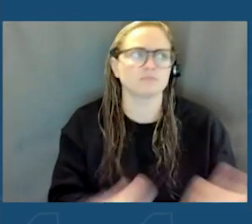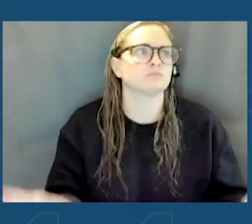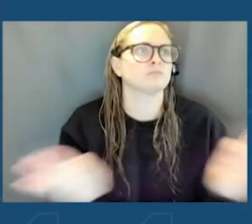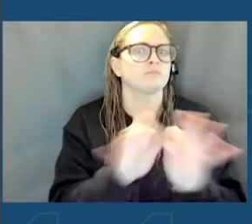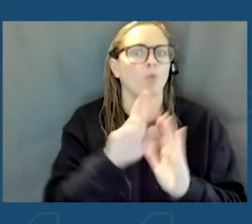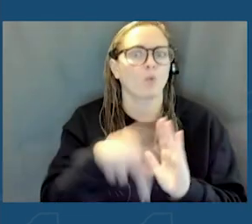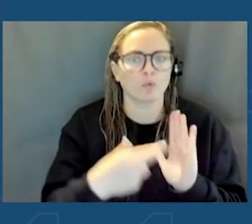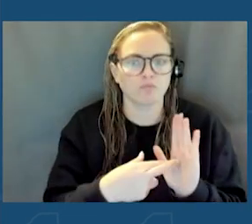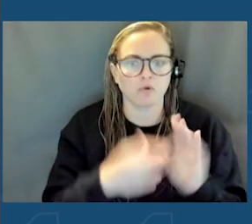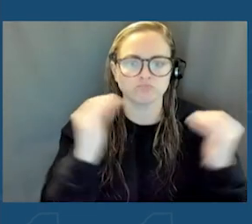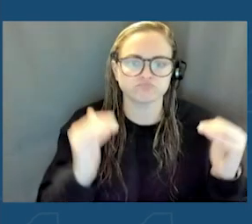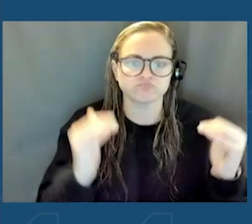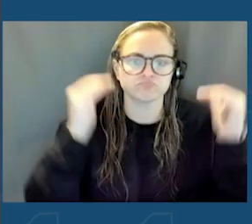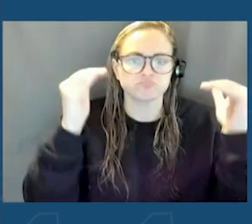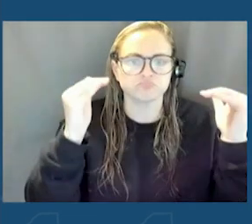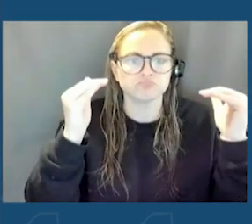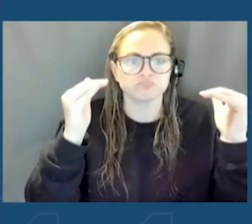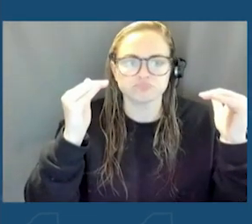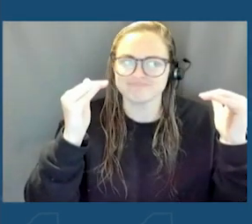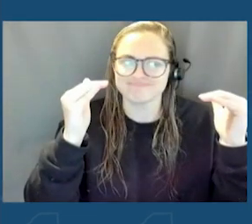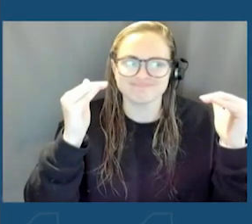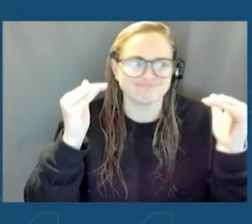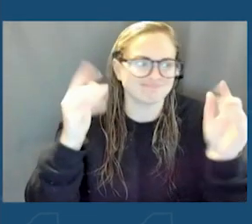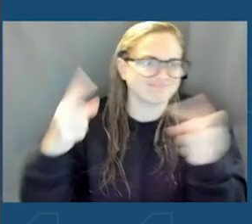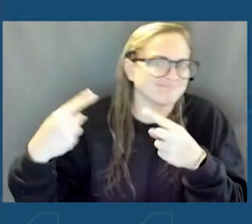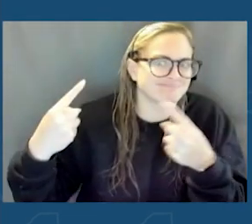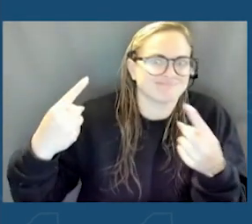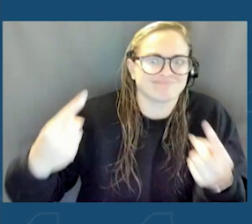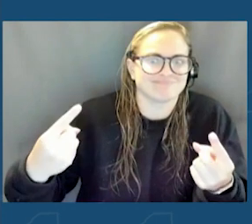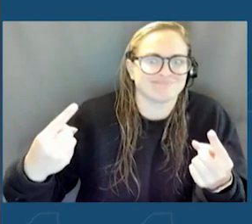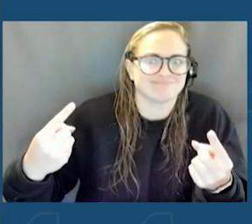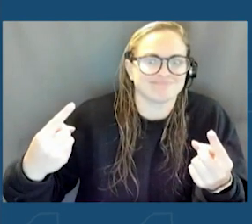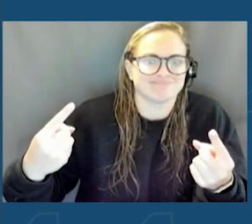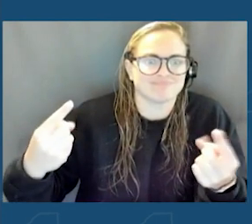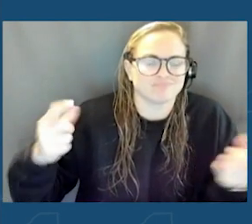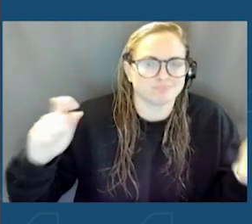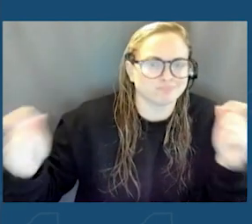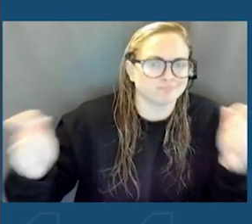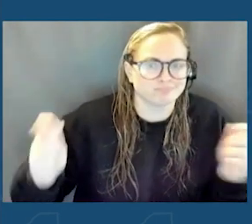the advancement, the long, often twisted journey